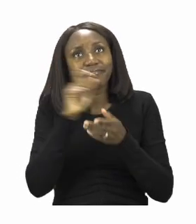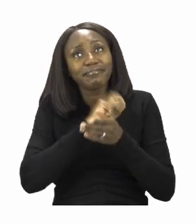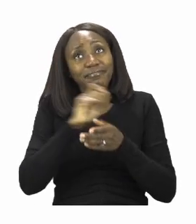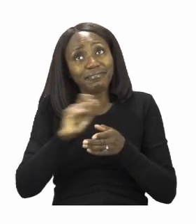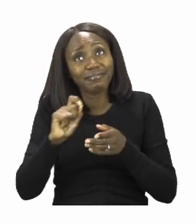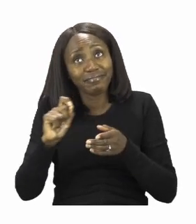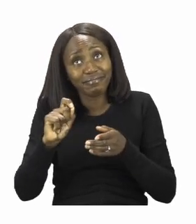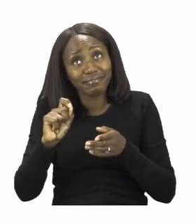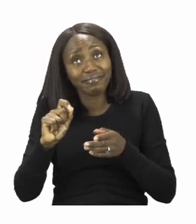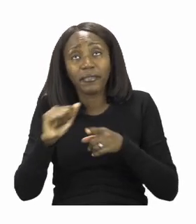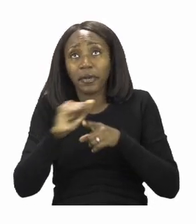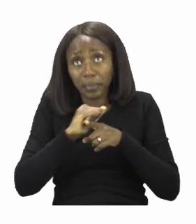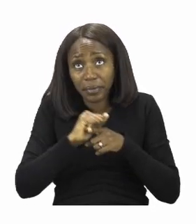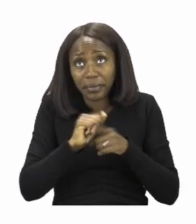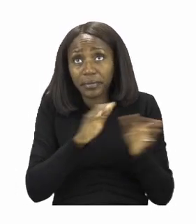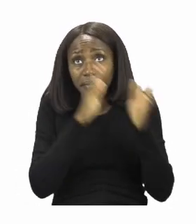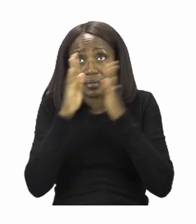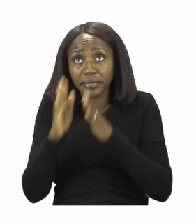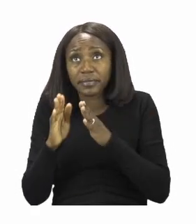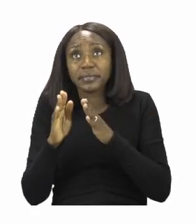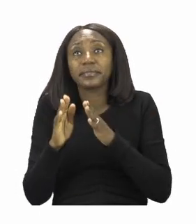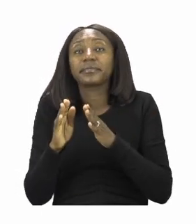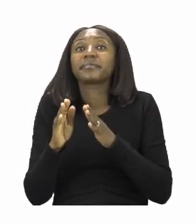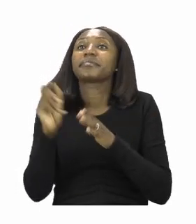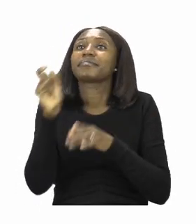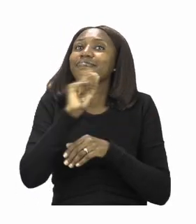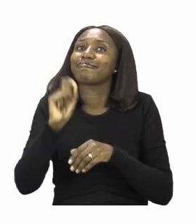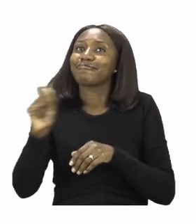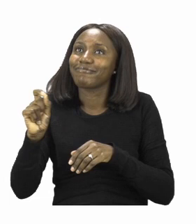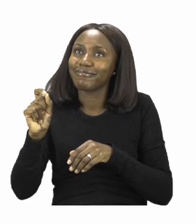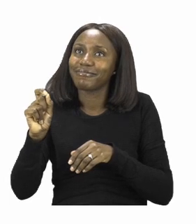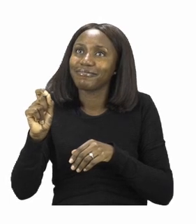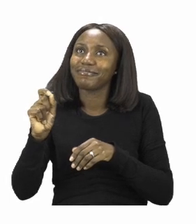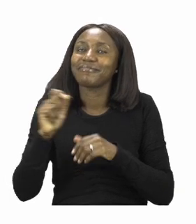to write the name 15 as well.